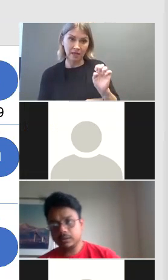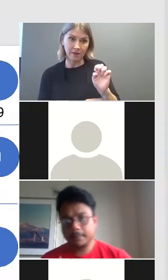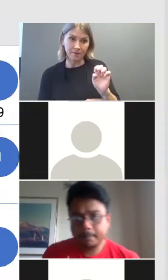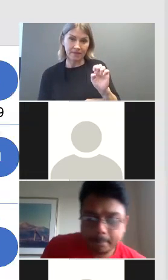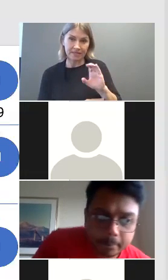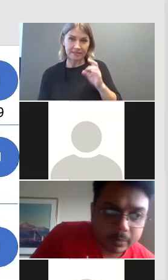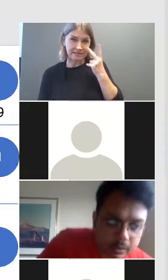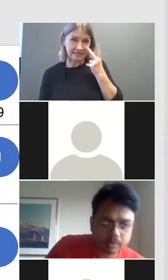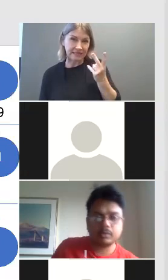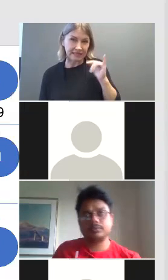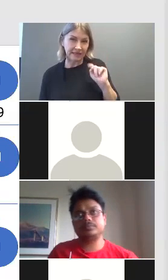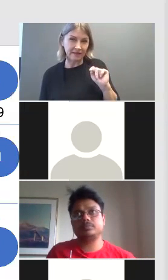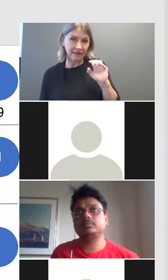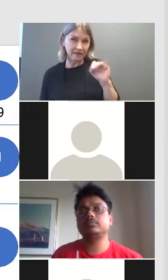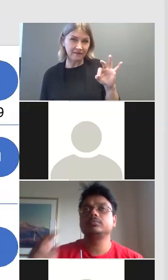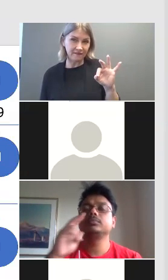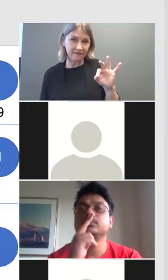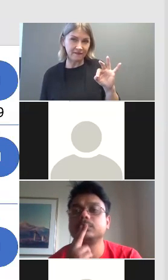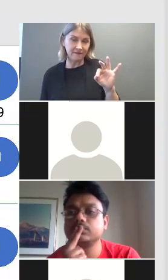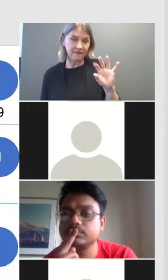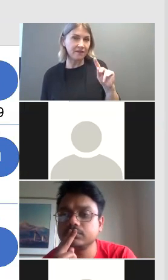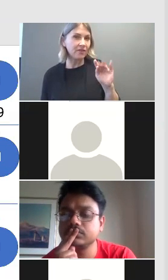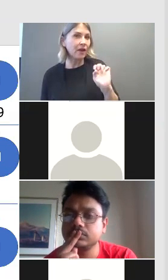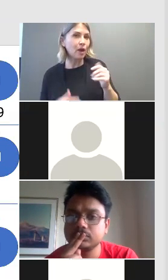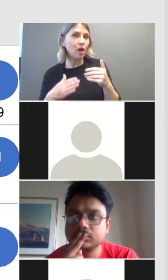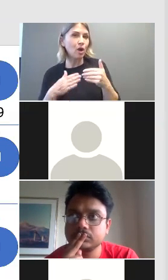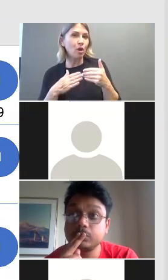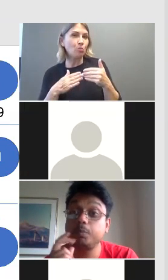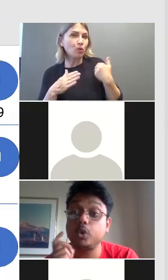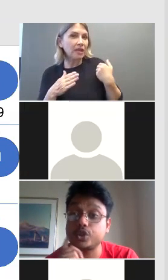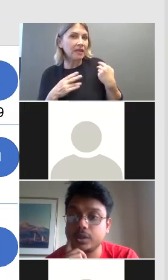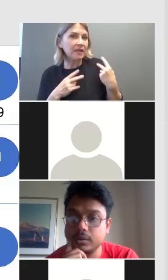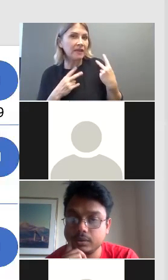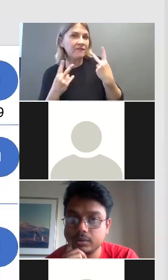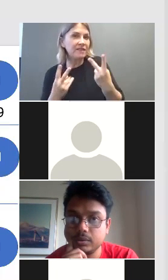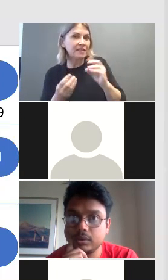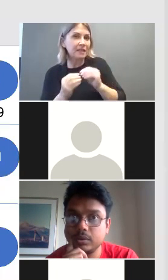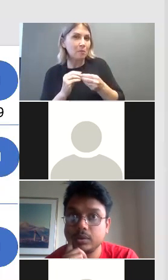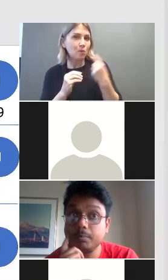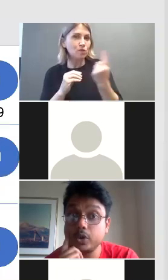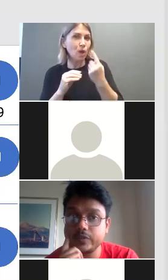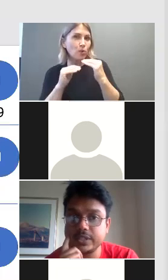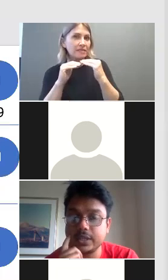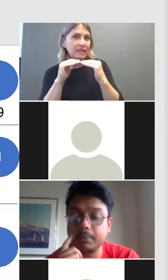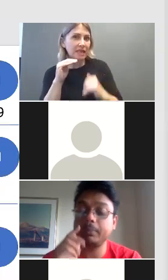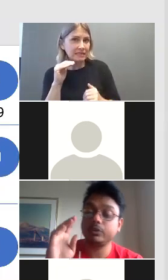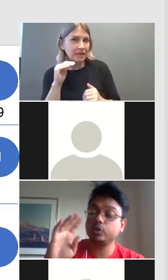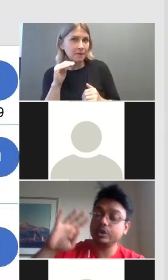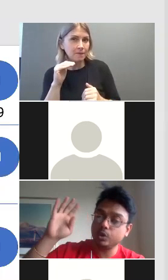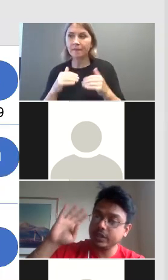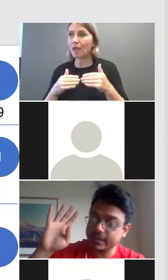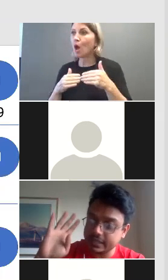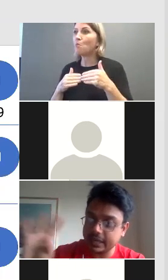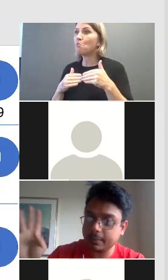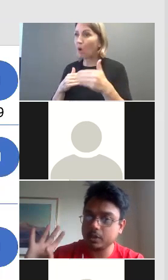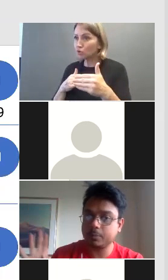if the pre-visit number was always less than post-visit number.